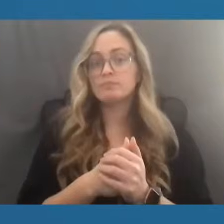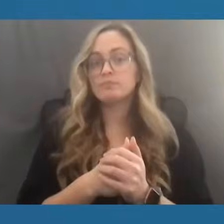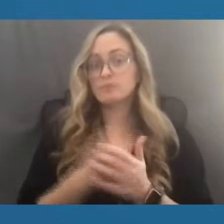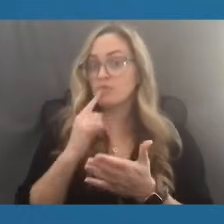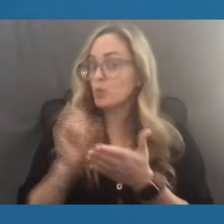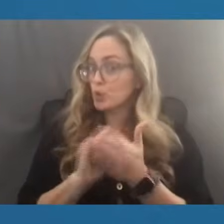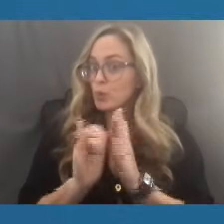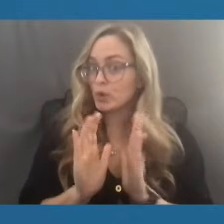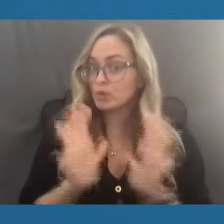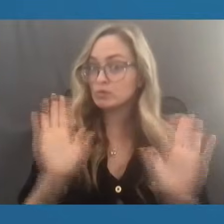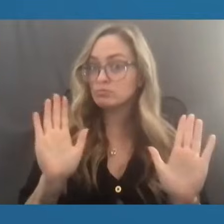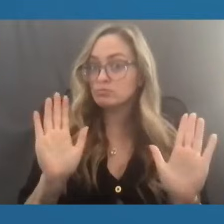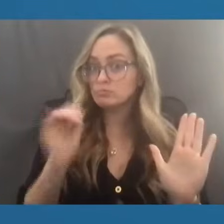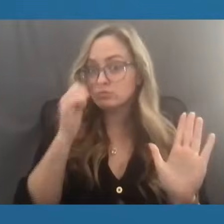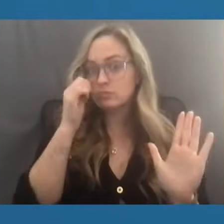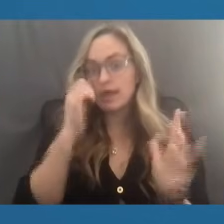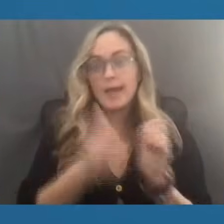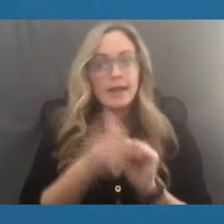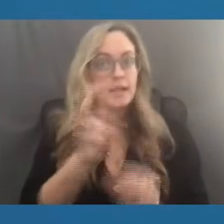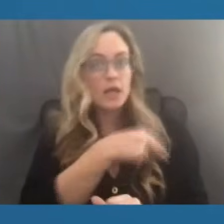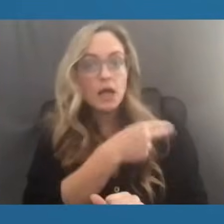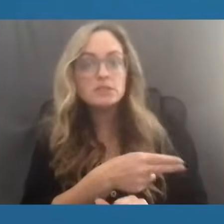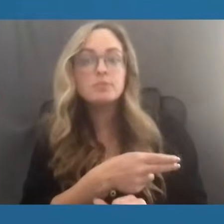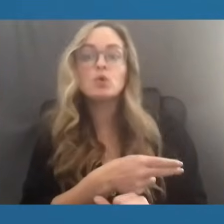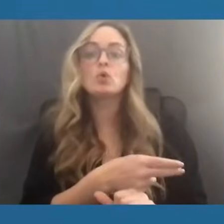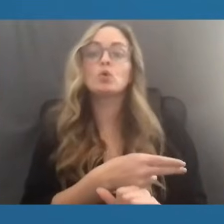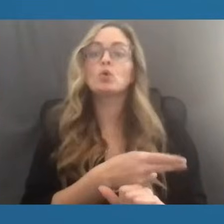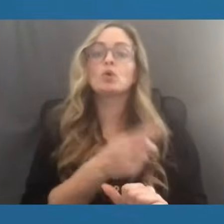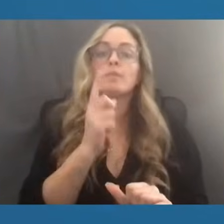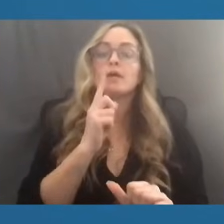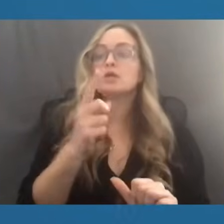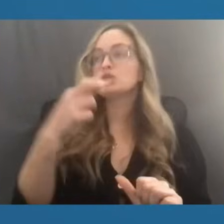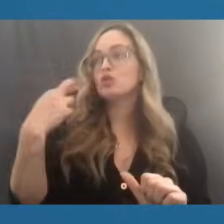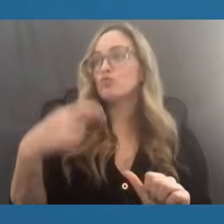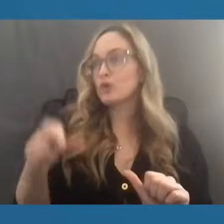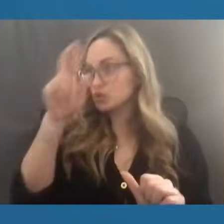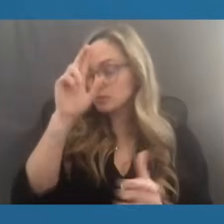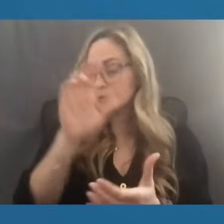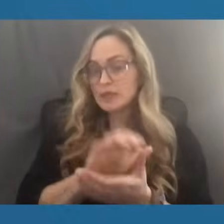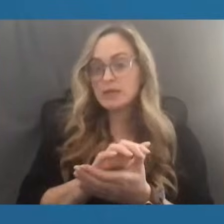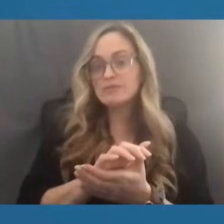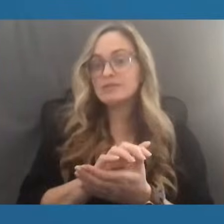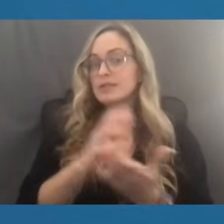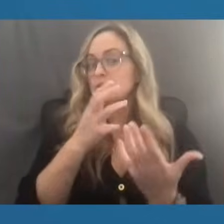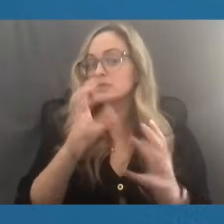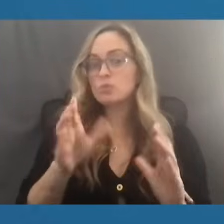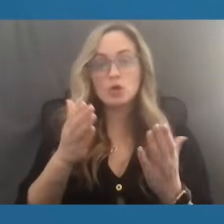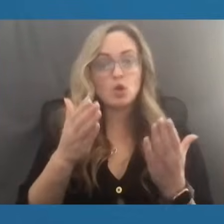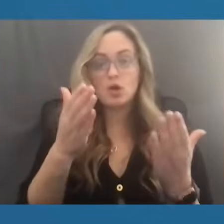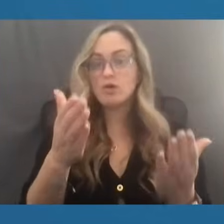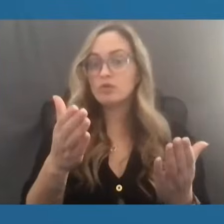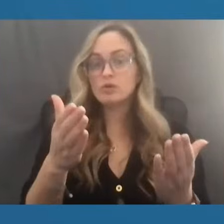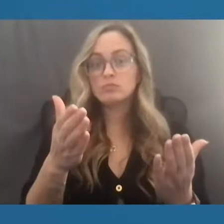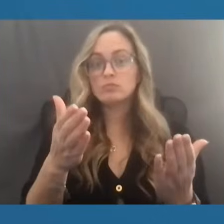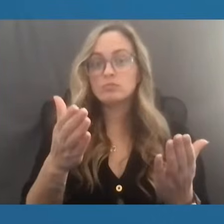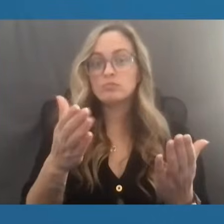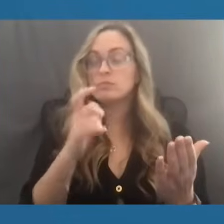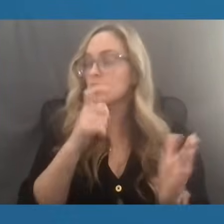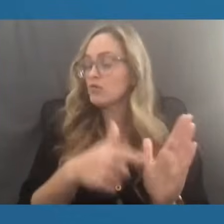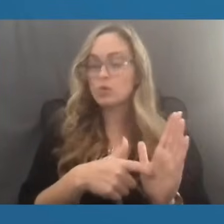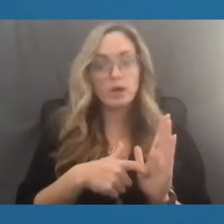Yorkers. And any hospital, because of their religious beliefs, who does not want to offer this is not going to be required